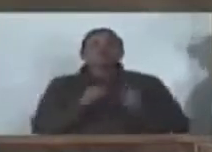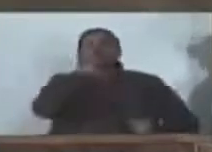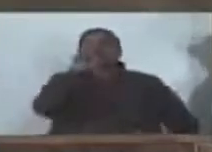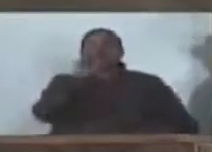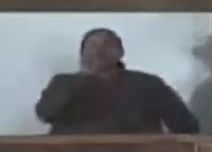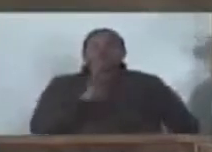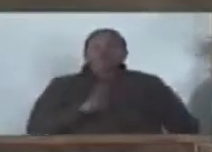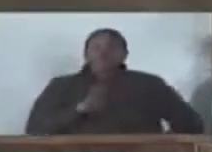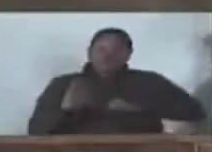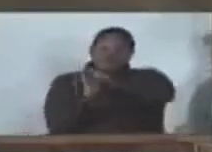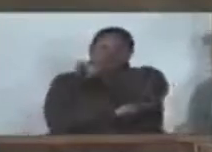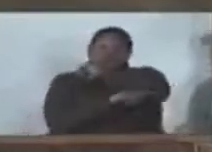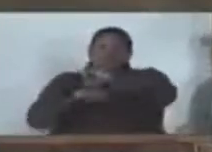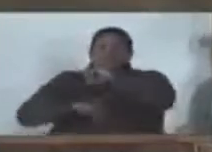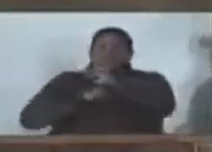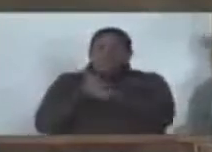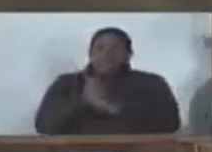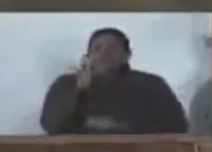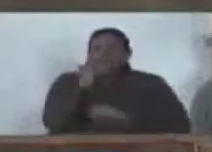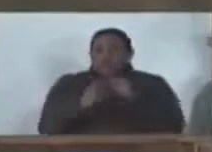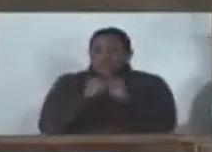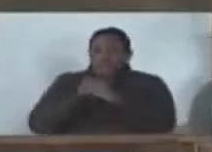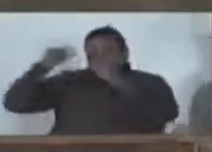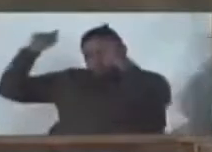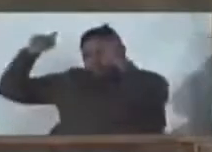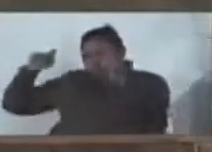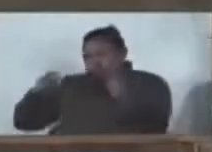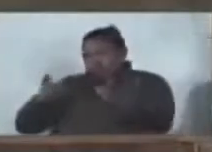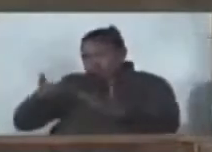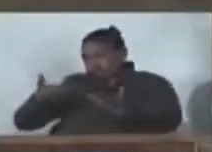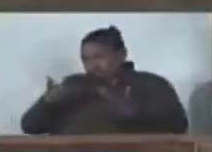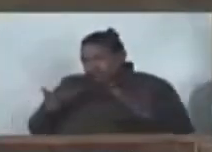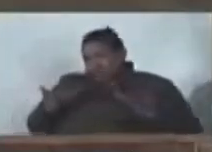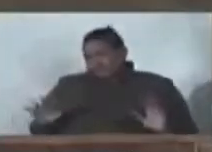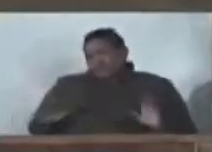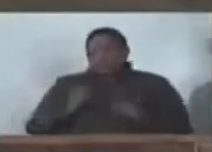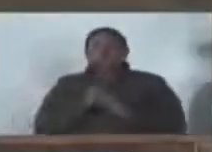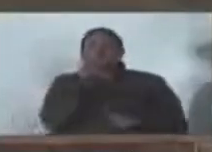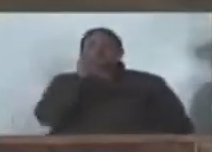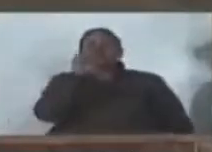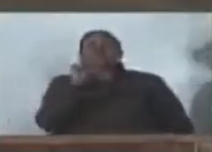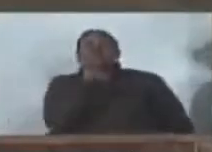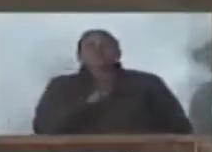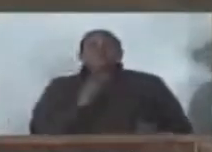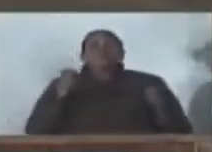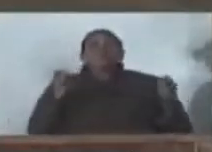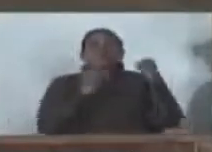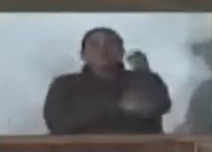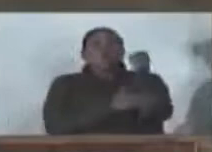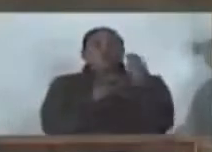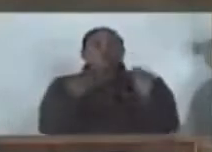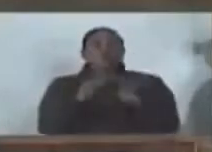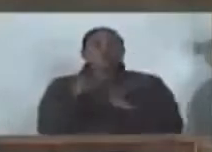In September this year, we entered a 3-year memorandum of understanding with the UN Women Multi-Country Office of